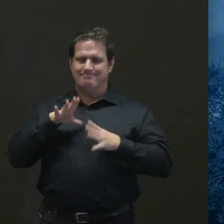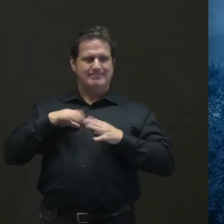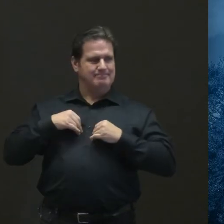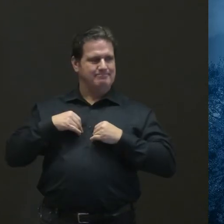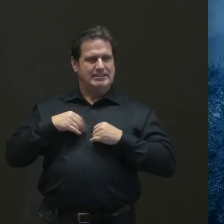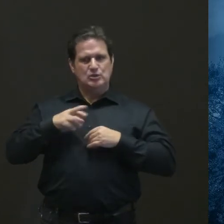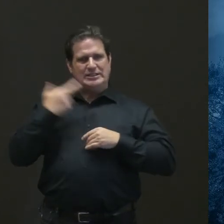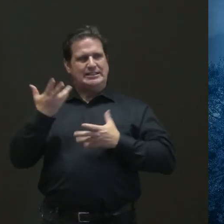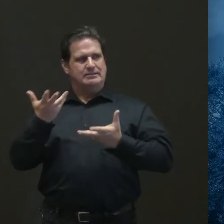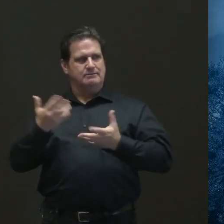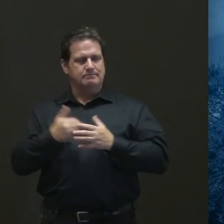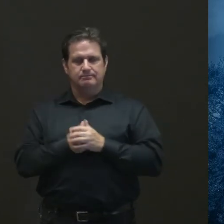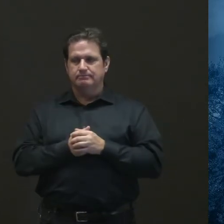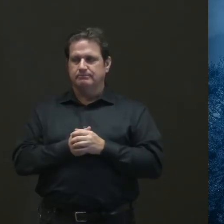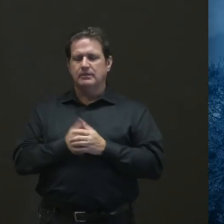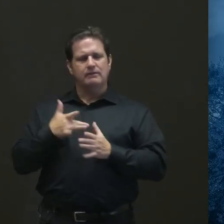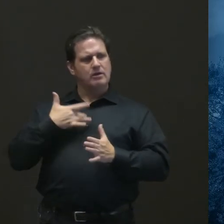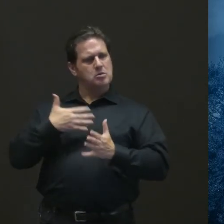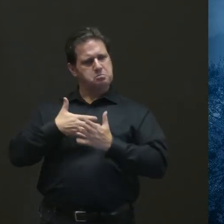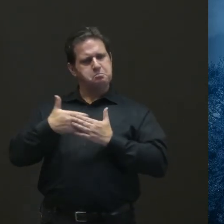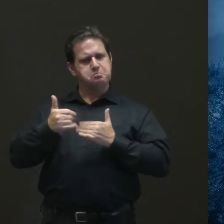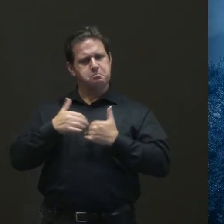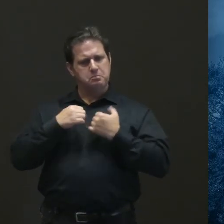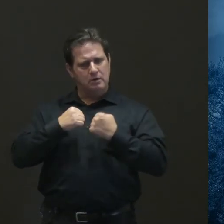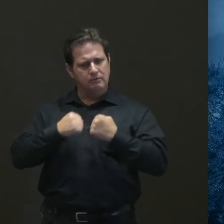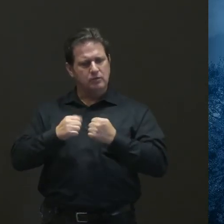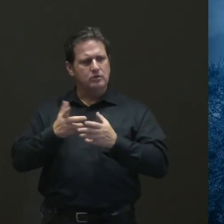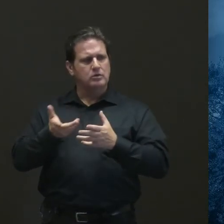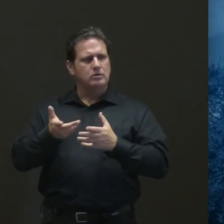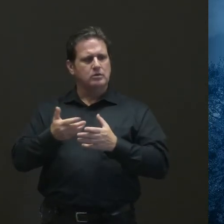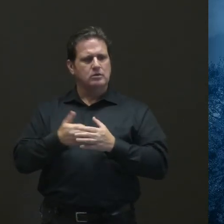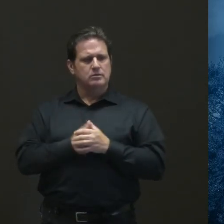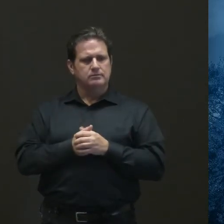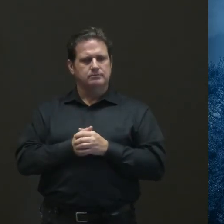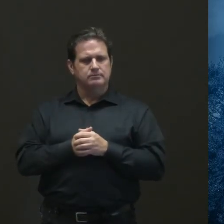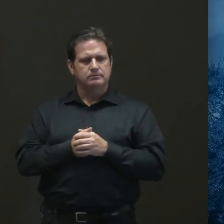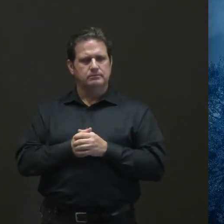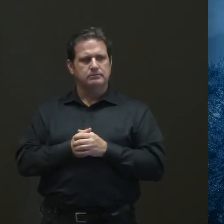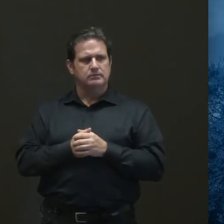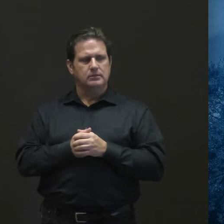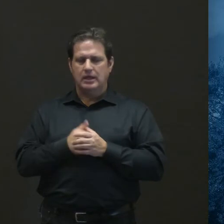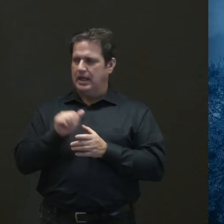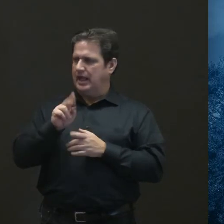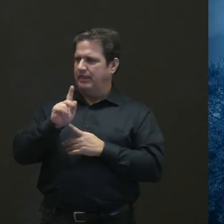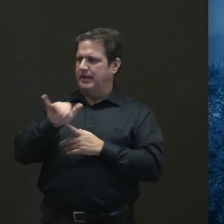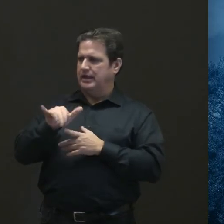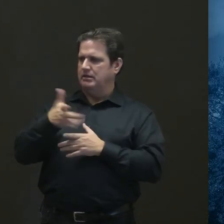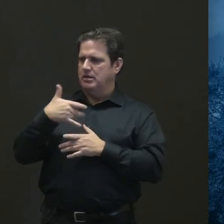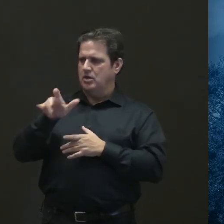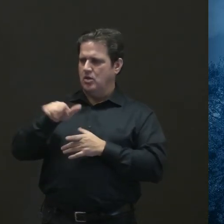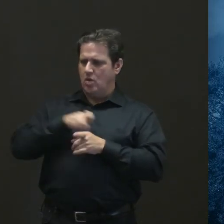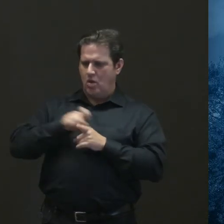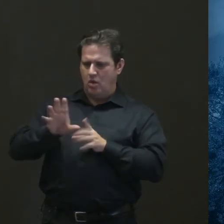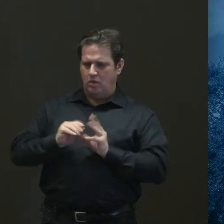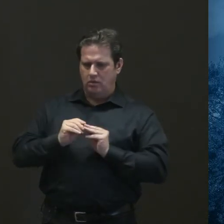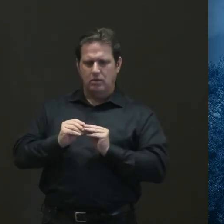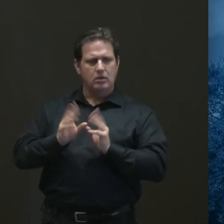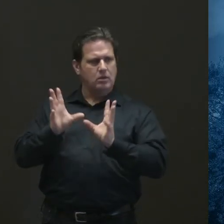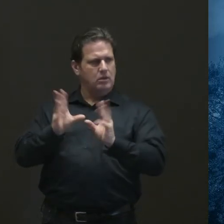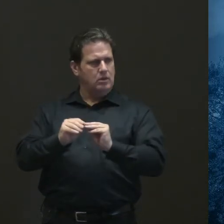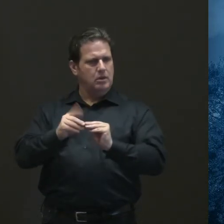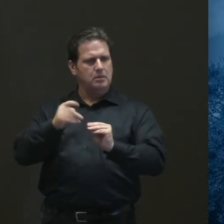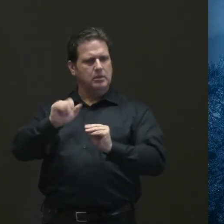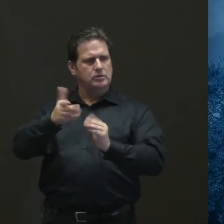risk. We felt comfortable. I felt comfortable. Anthony was on that call as well, from what we heard with the